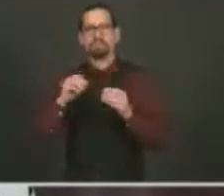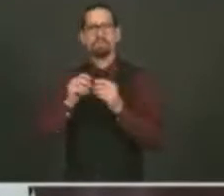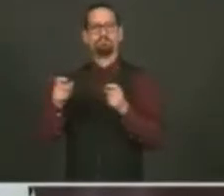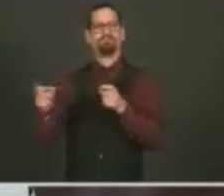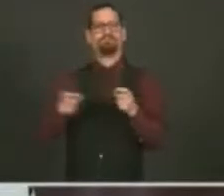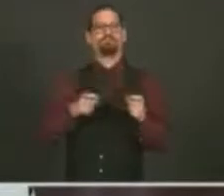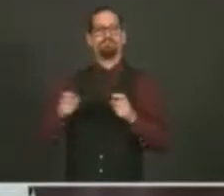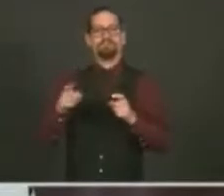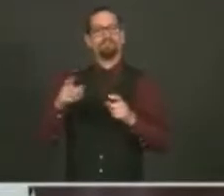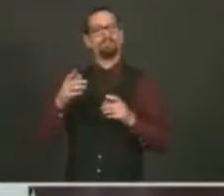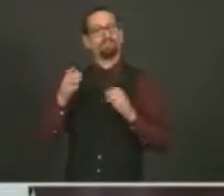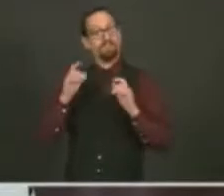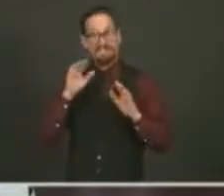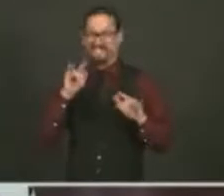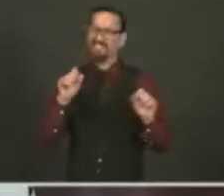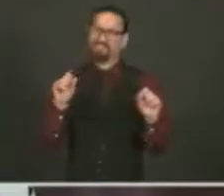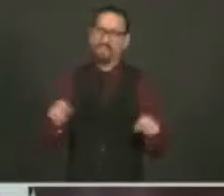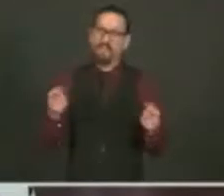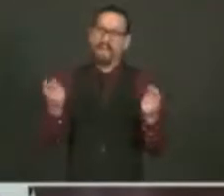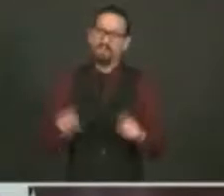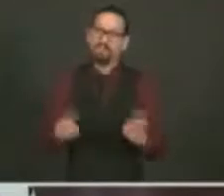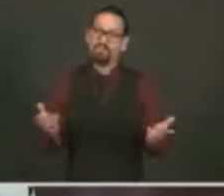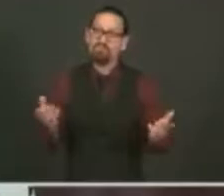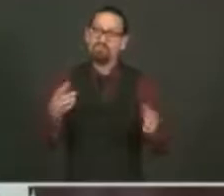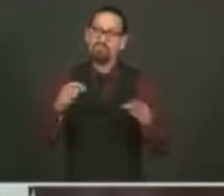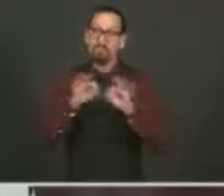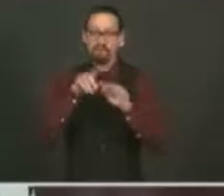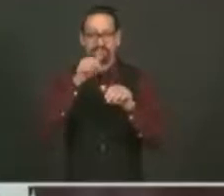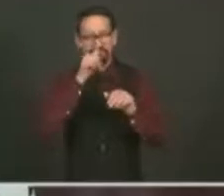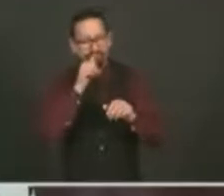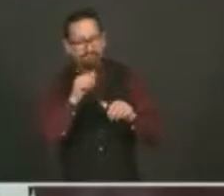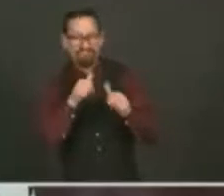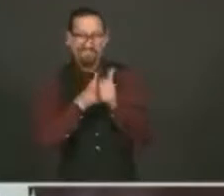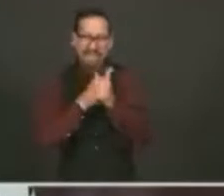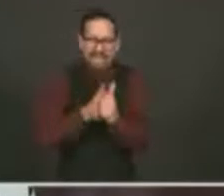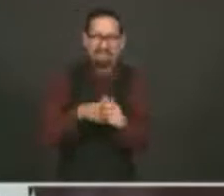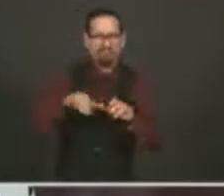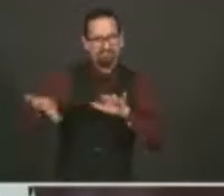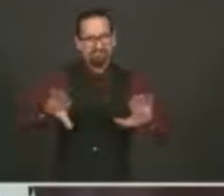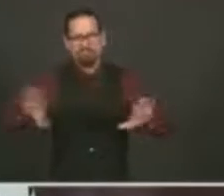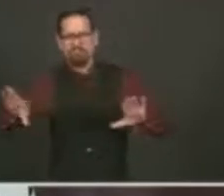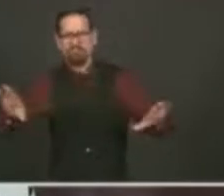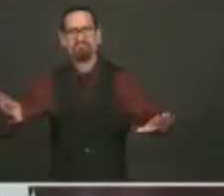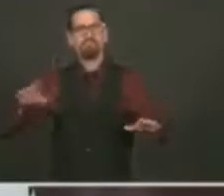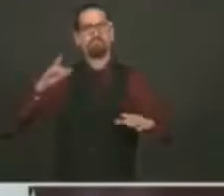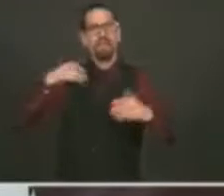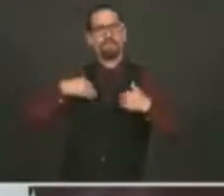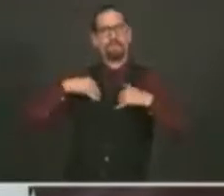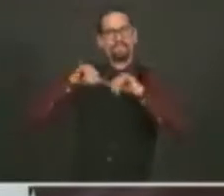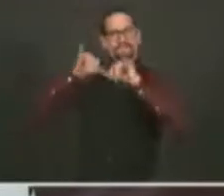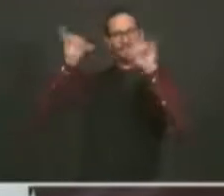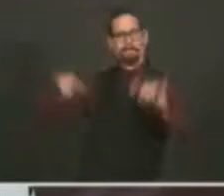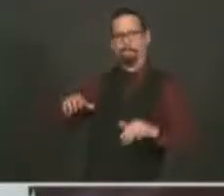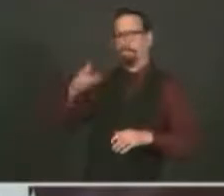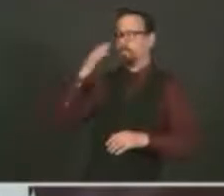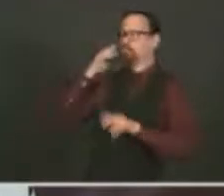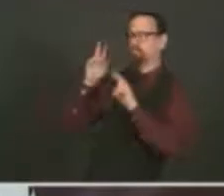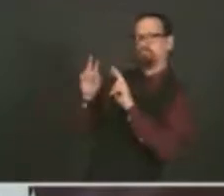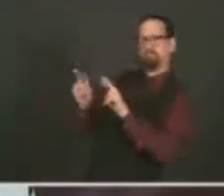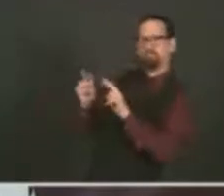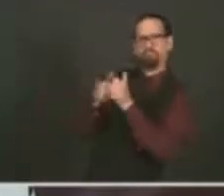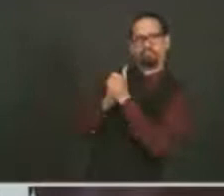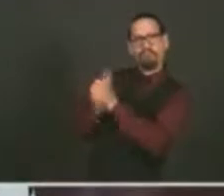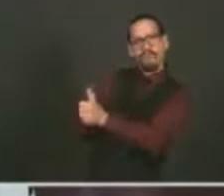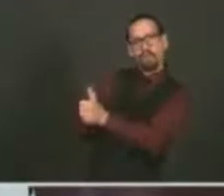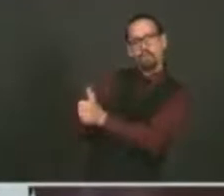possible. As the governor said, it's when we have those structured environments, we can continue living